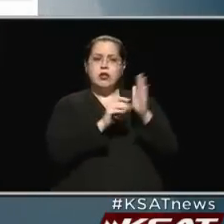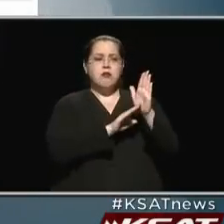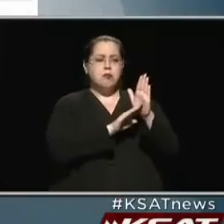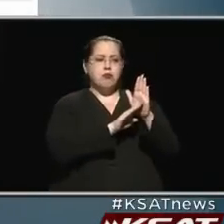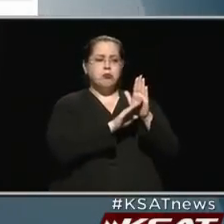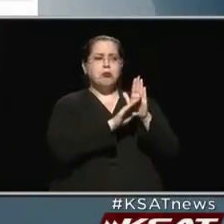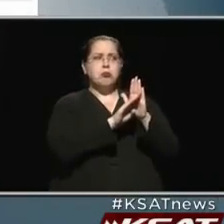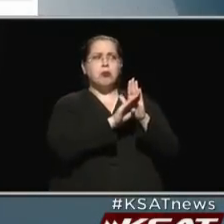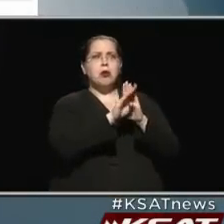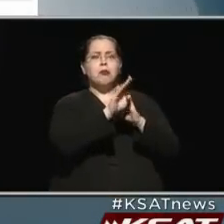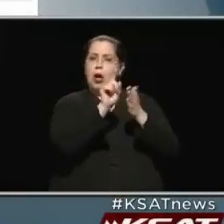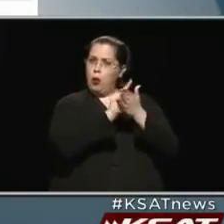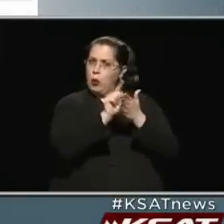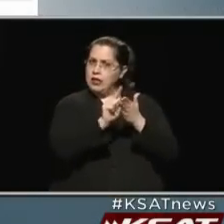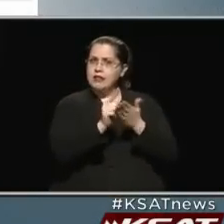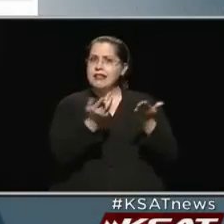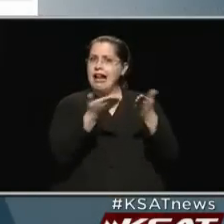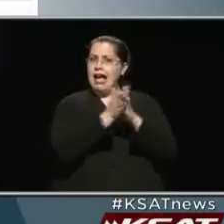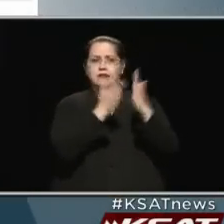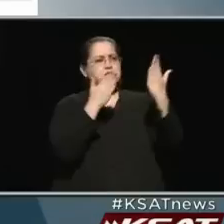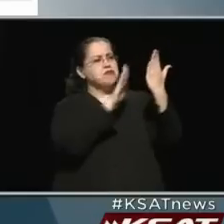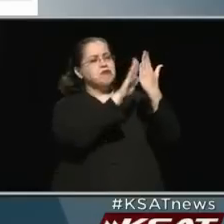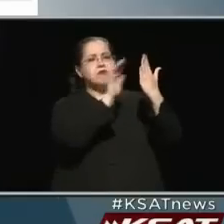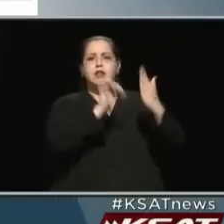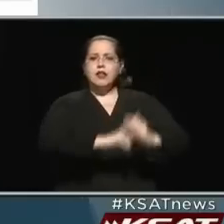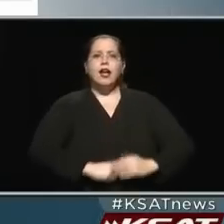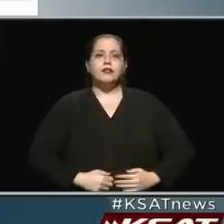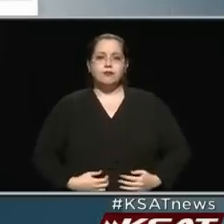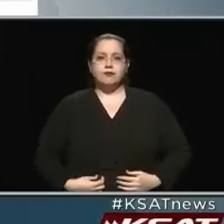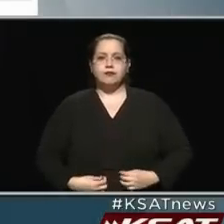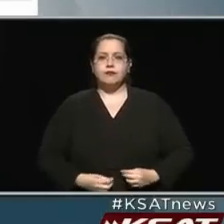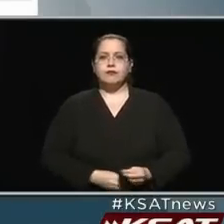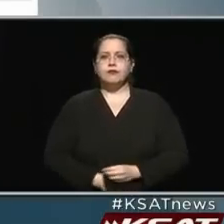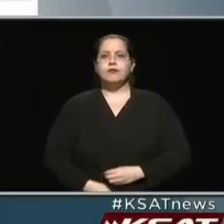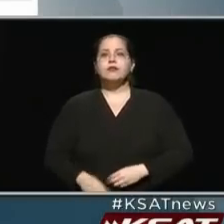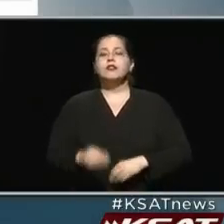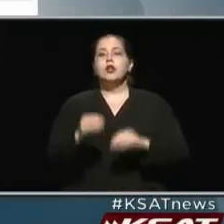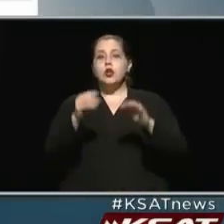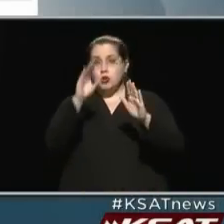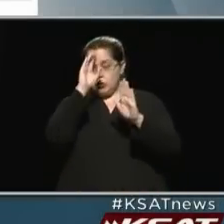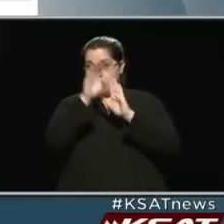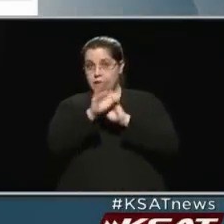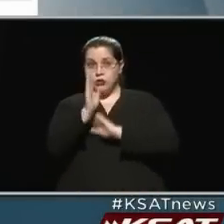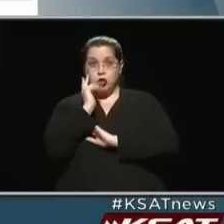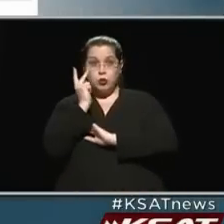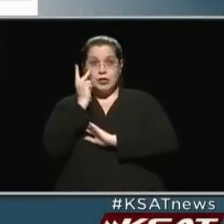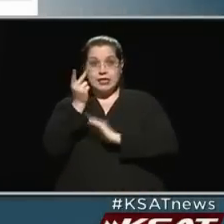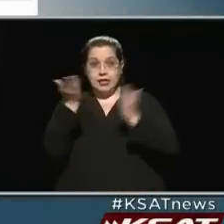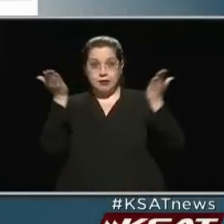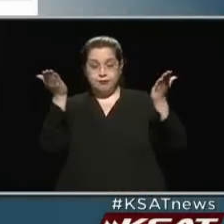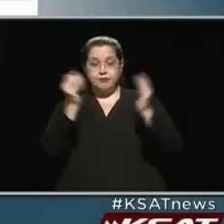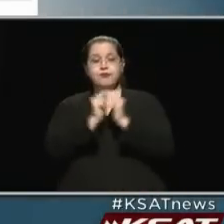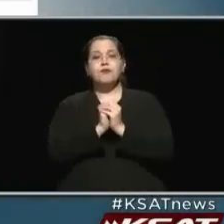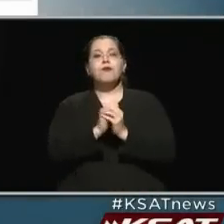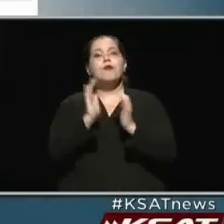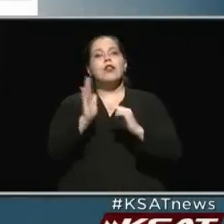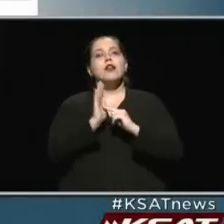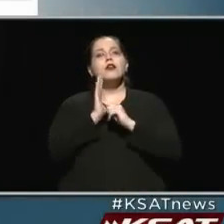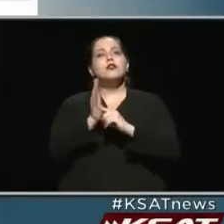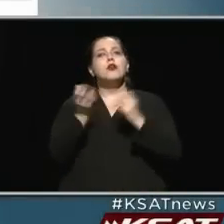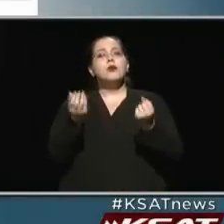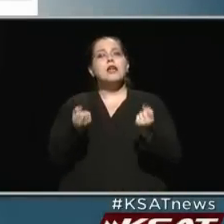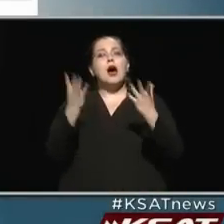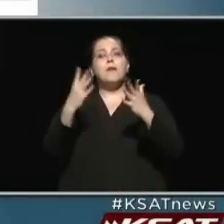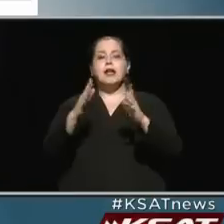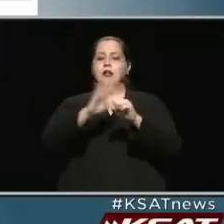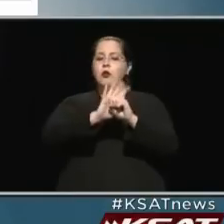over the past few weeks and asked us to address that tonight. So the screen, the graphic that you see on the screen shows the number of